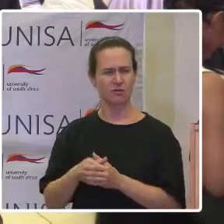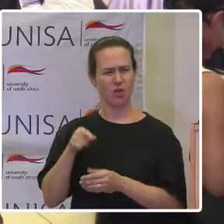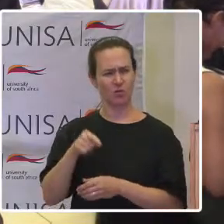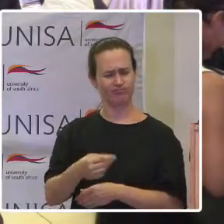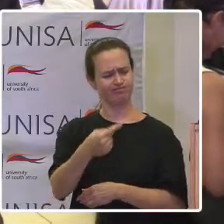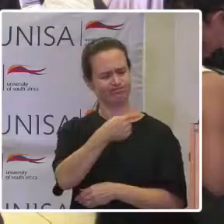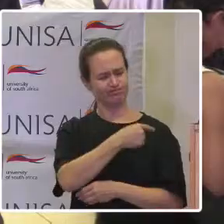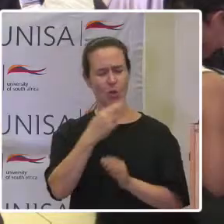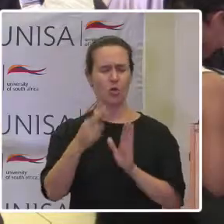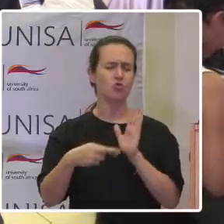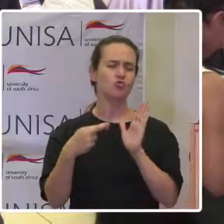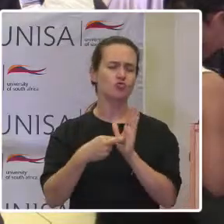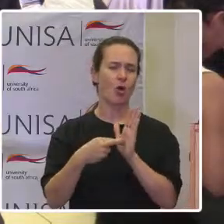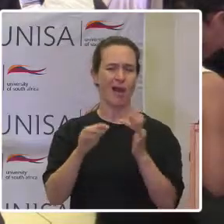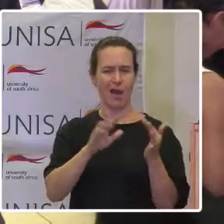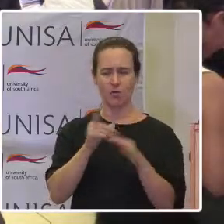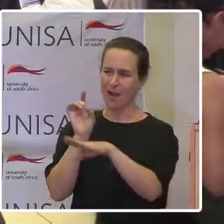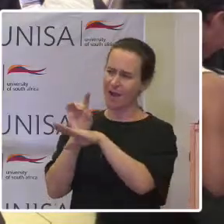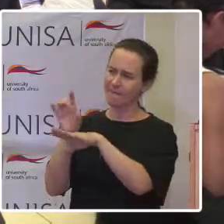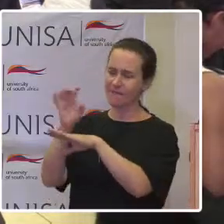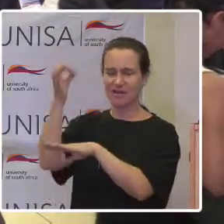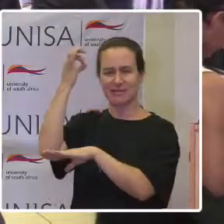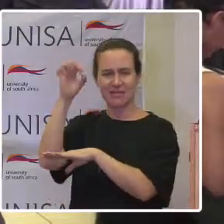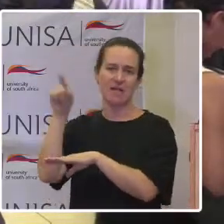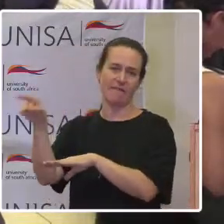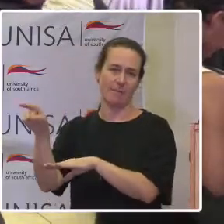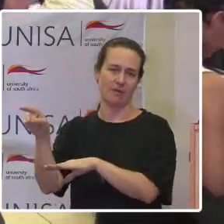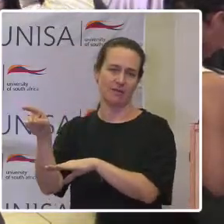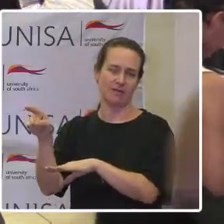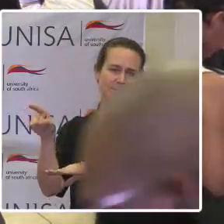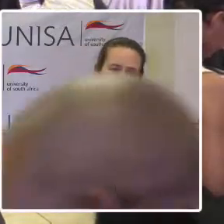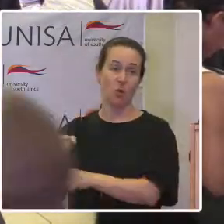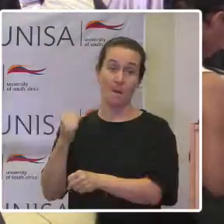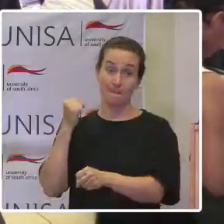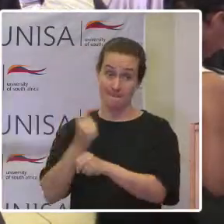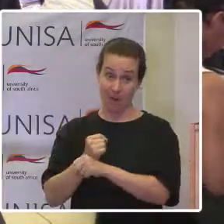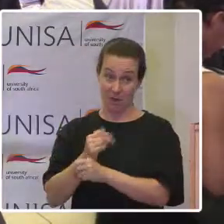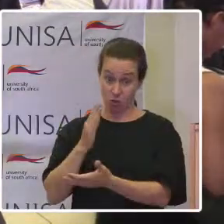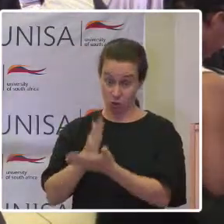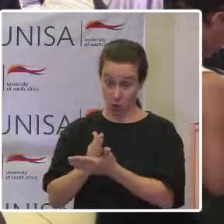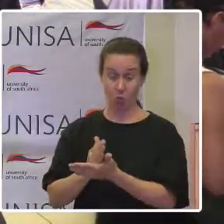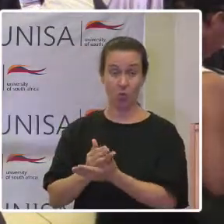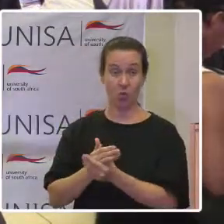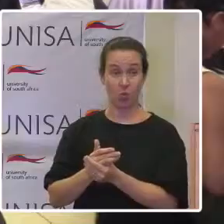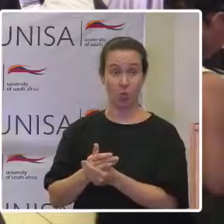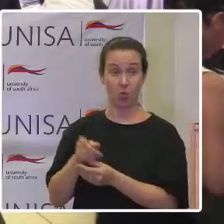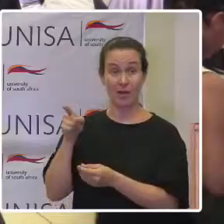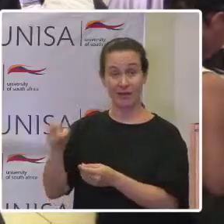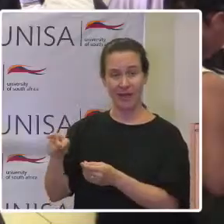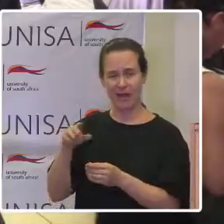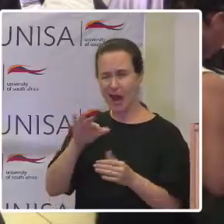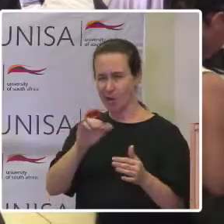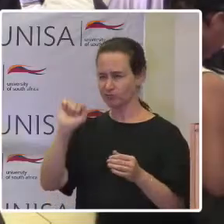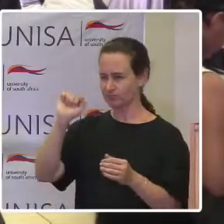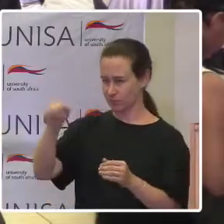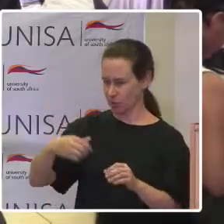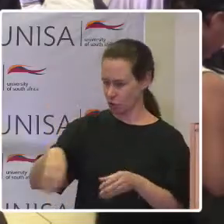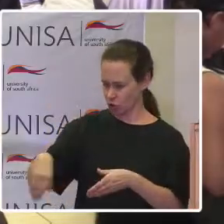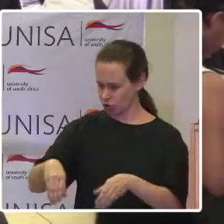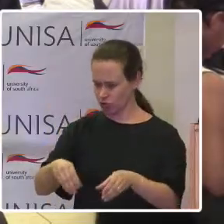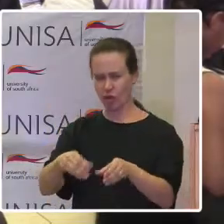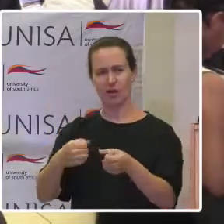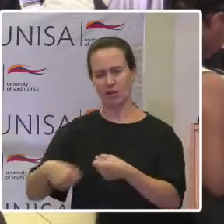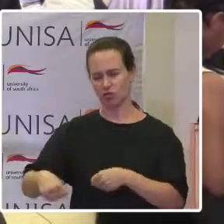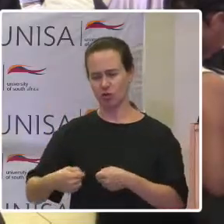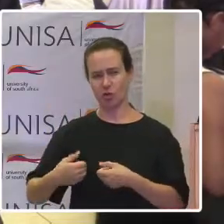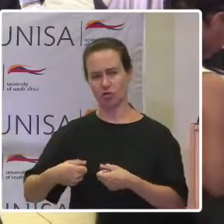SANSA's role in advising our government in order to implement their strategies on employment? Because